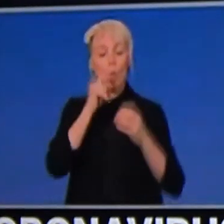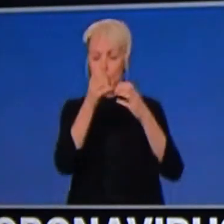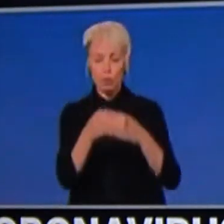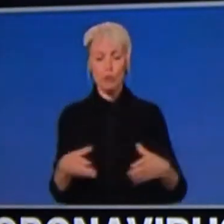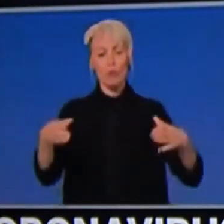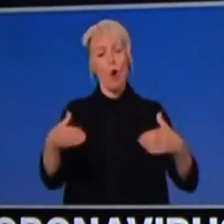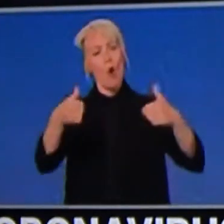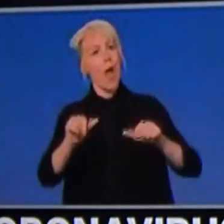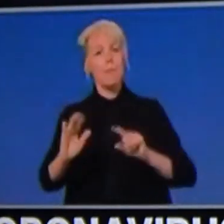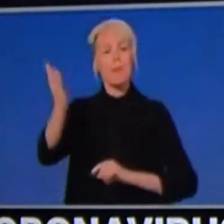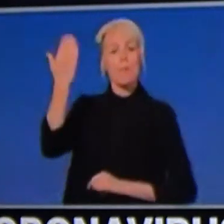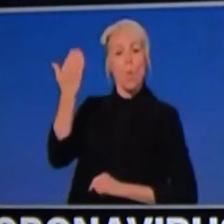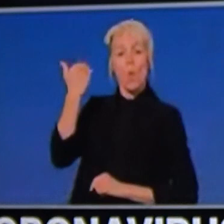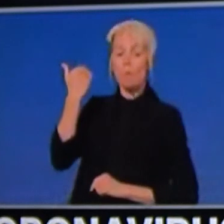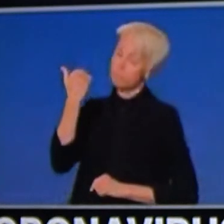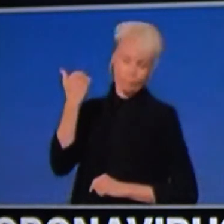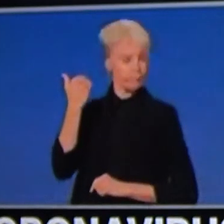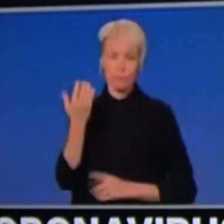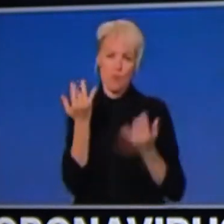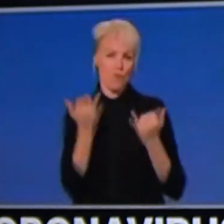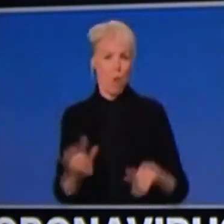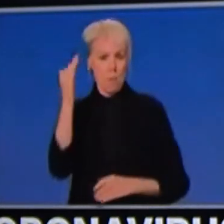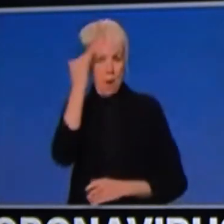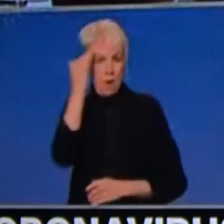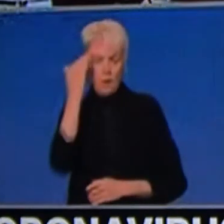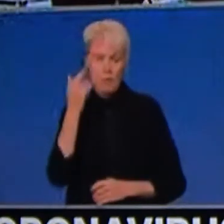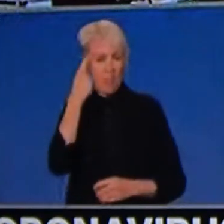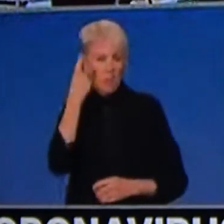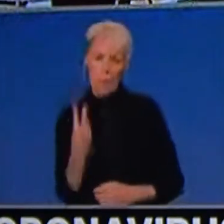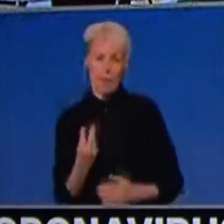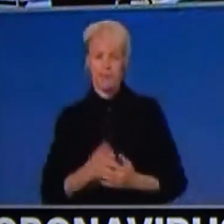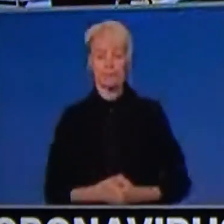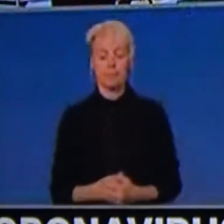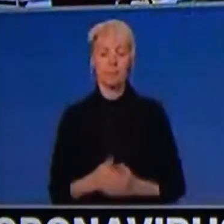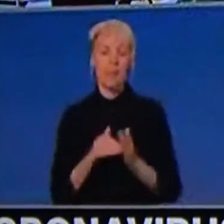old settings, then we need to think again. Then we'll go.